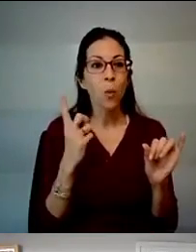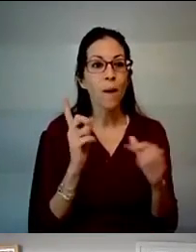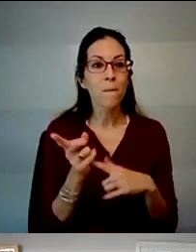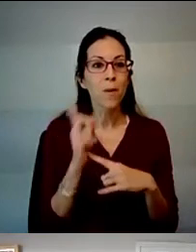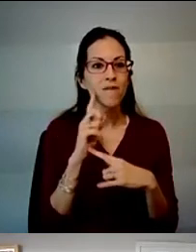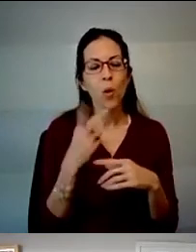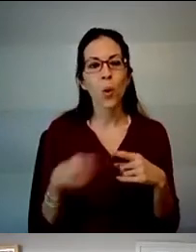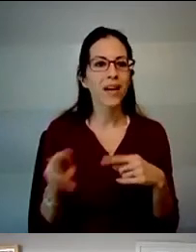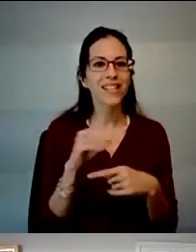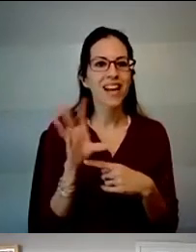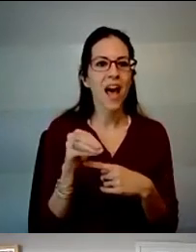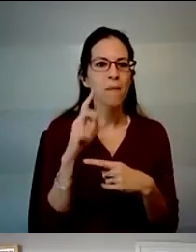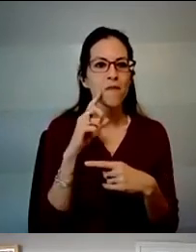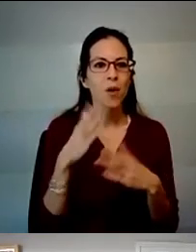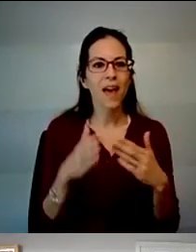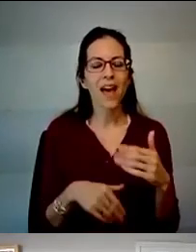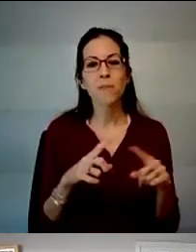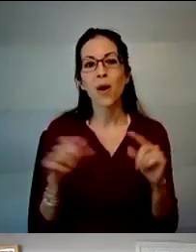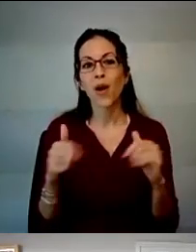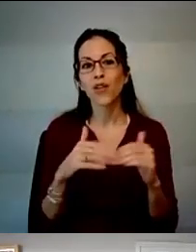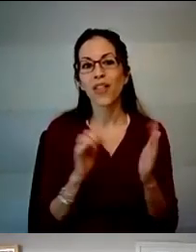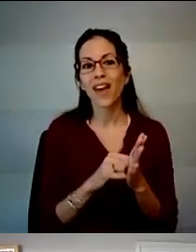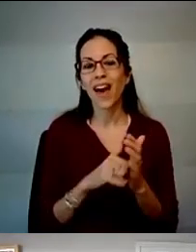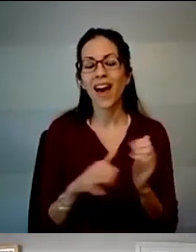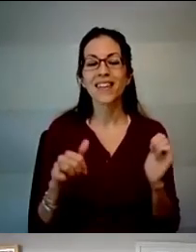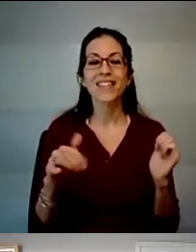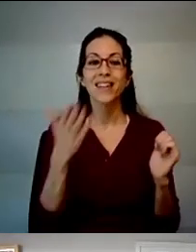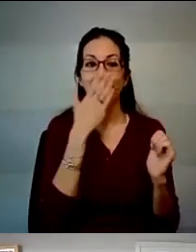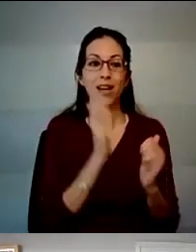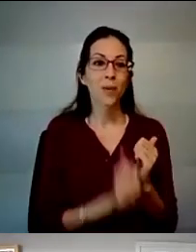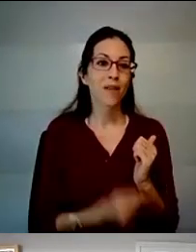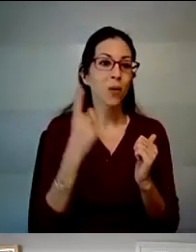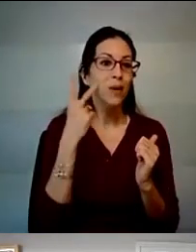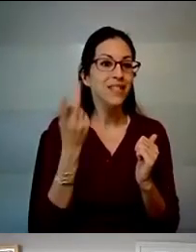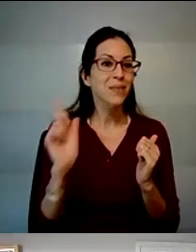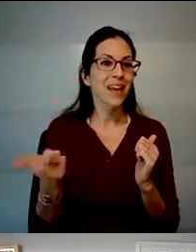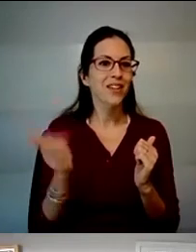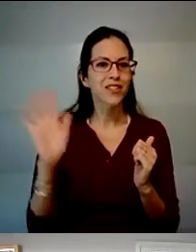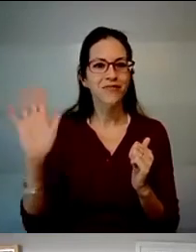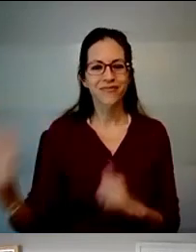here, but otherwise I would say thanks everybody and we'll see you later.